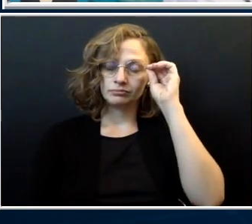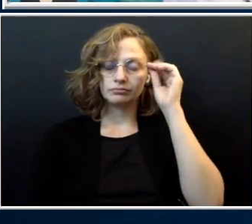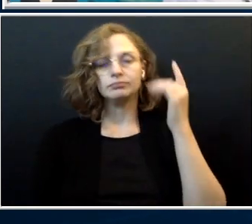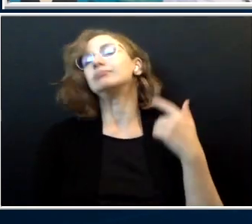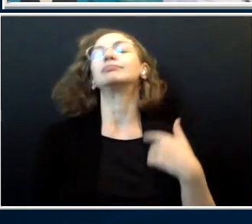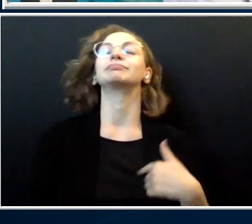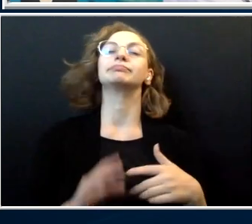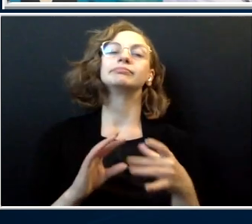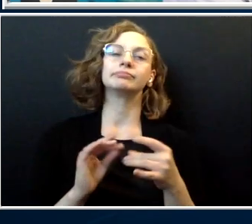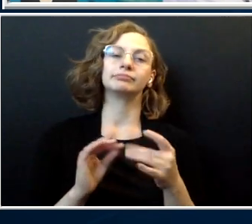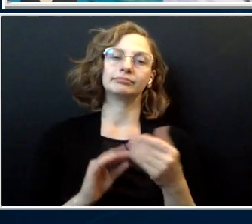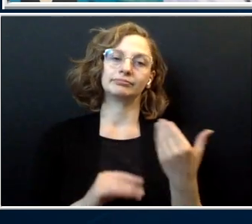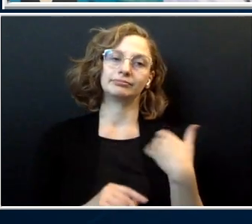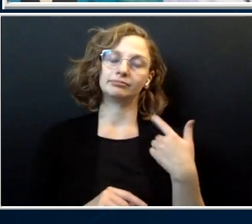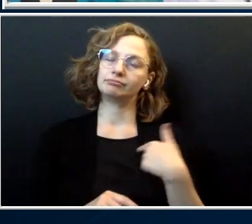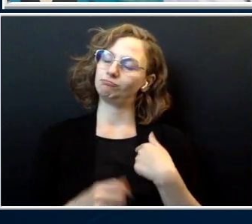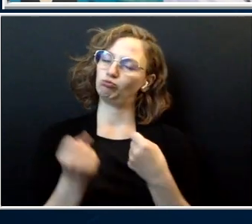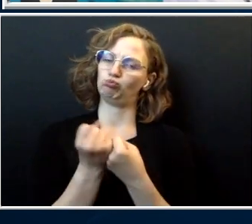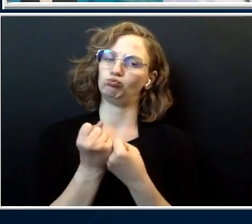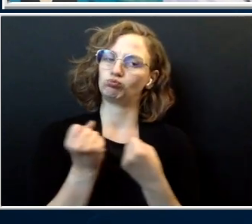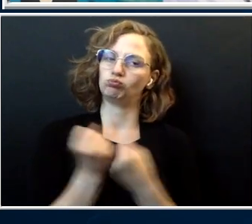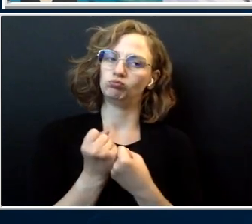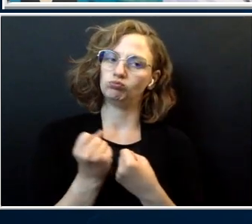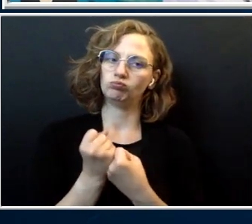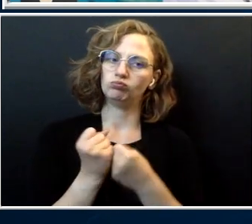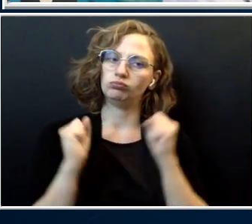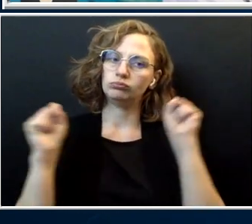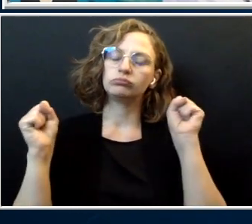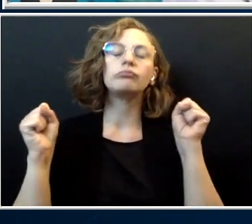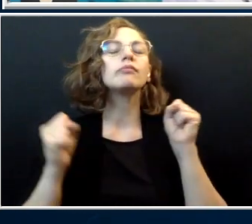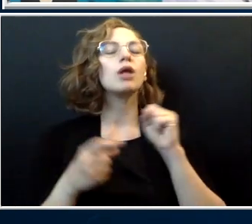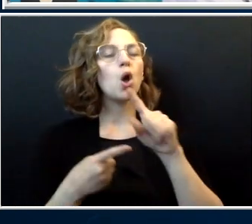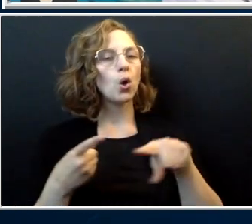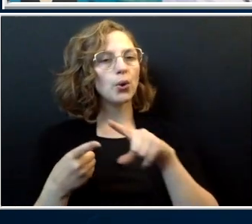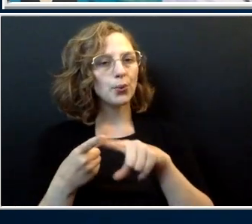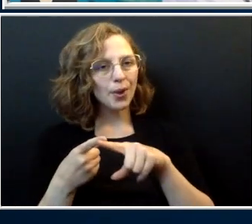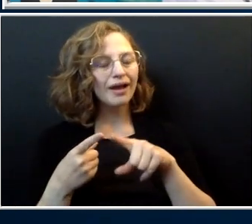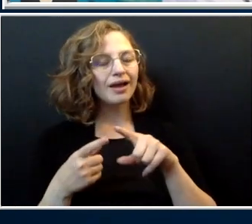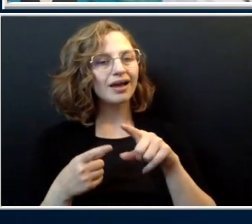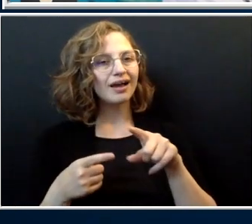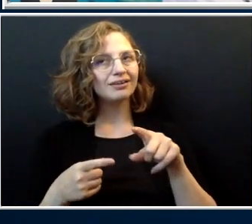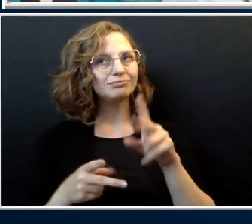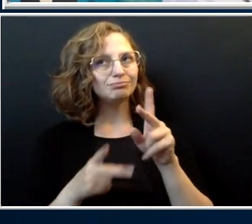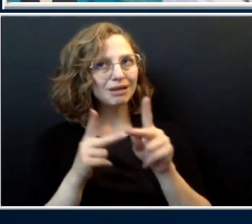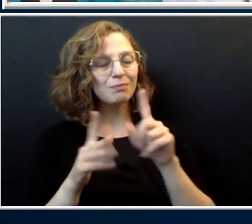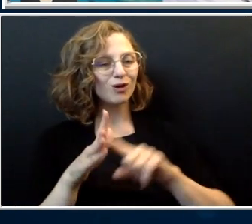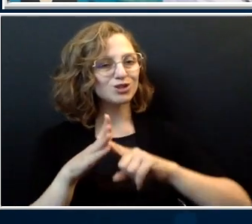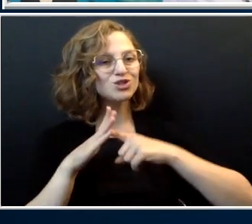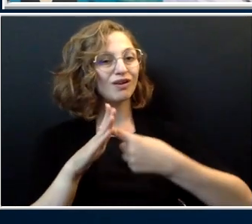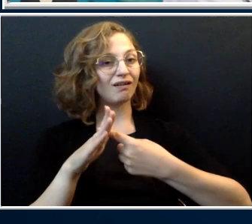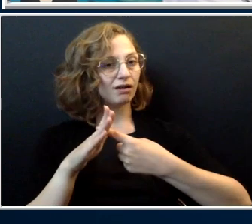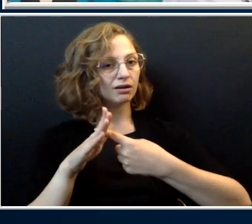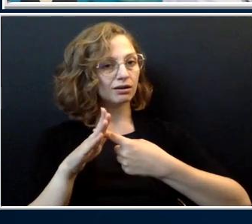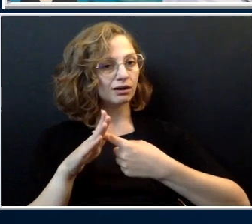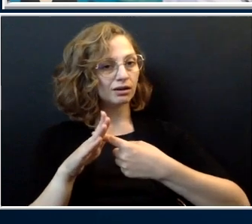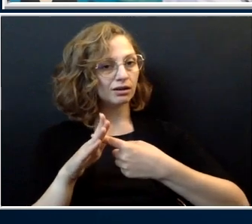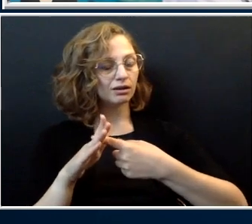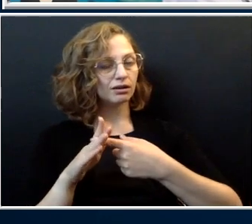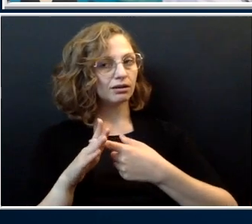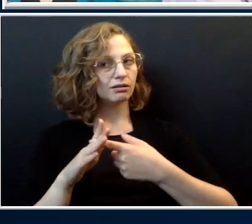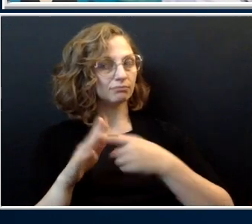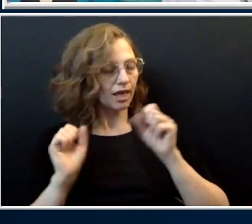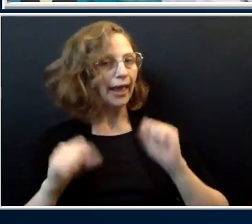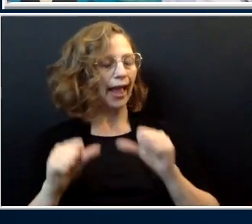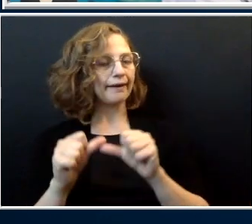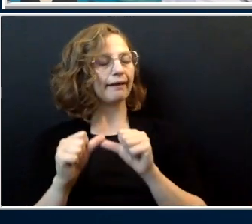I am in this. Once people get started, do you find that they can sustain it? That the hard part is just getting started, or is